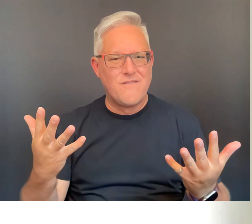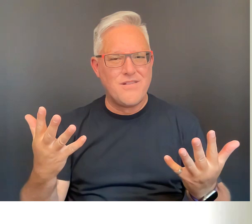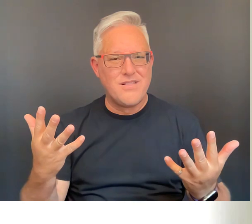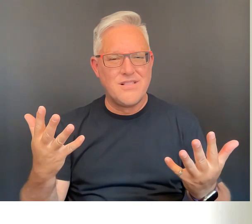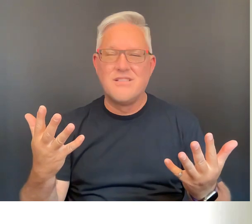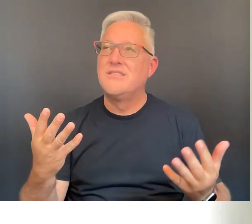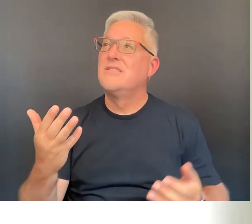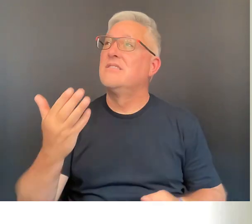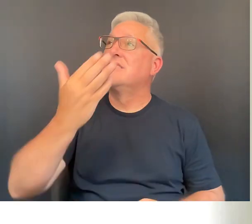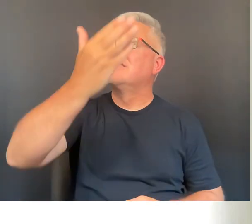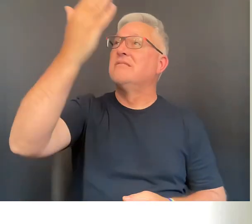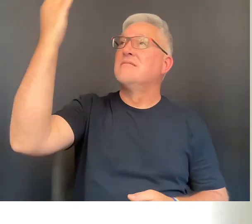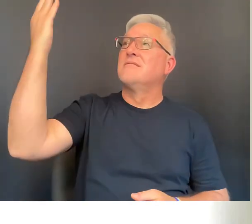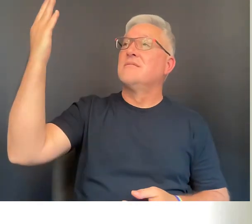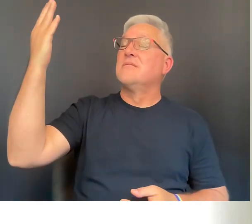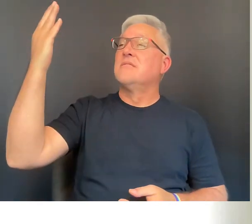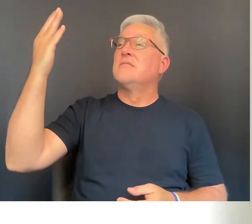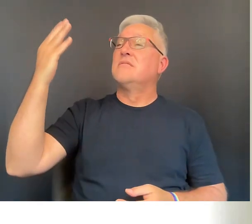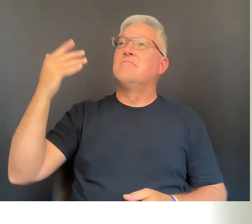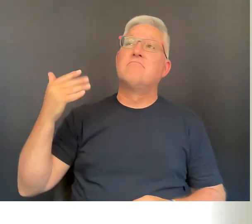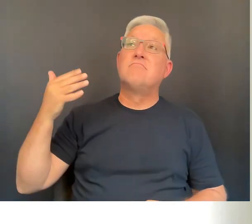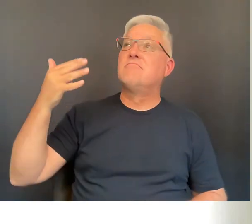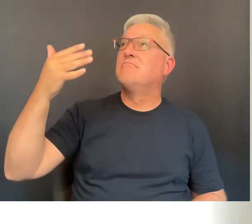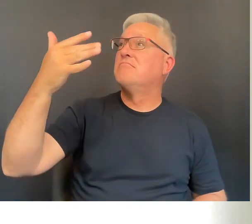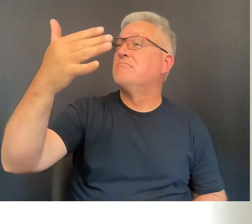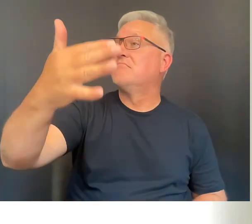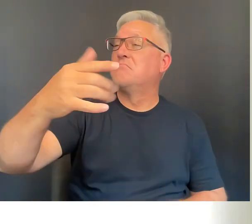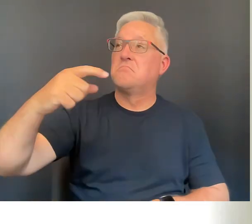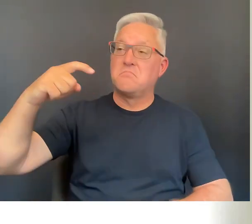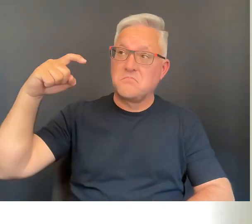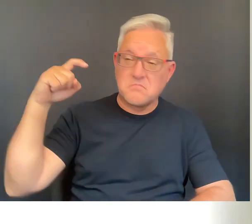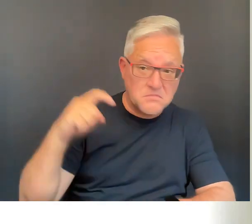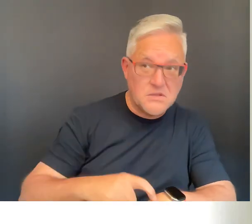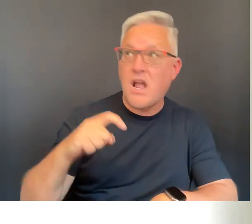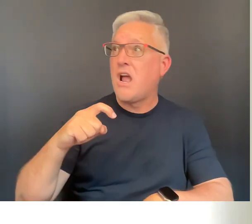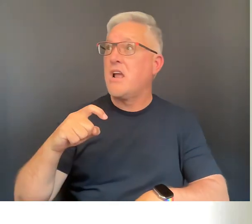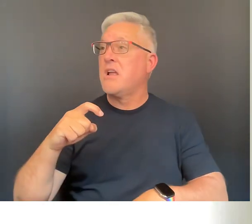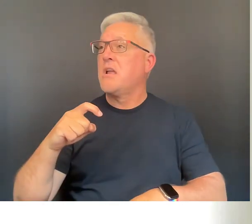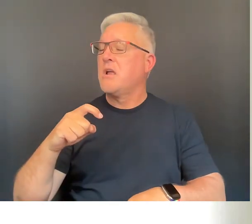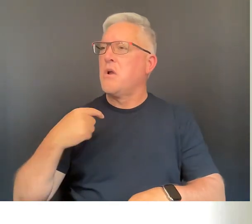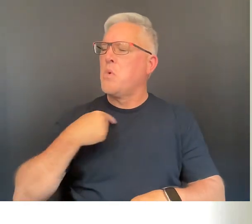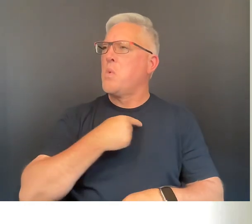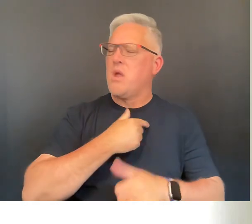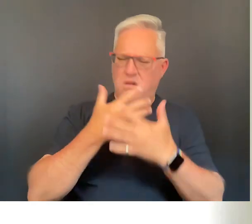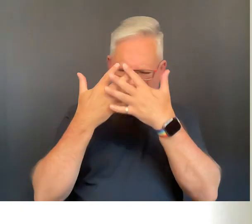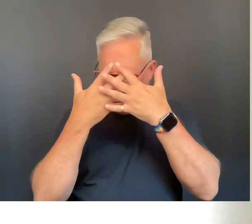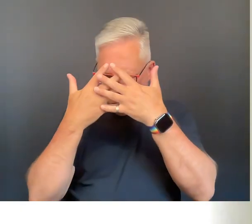God, when the day comes, may we step out of the shade,